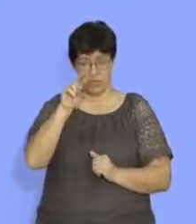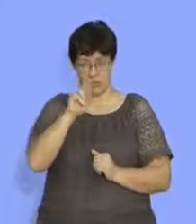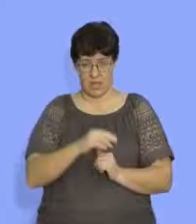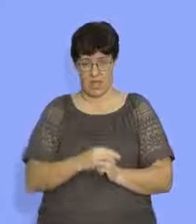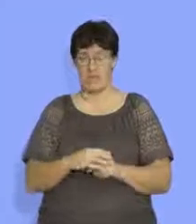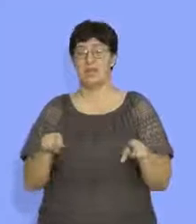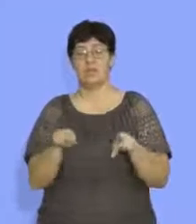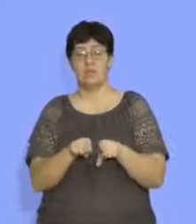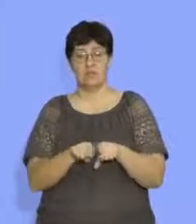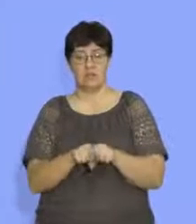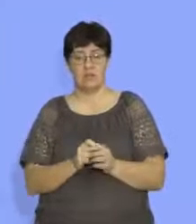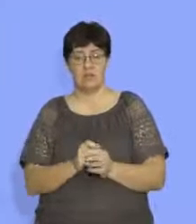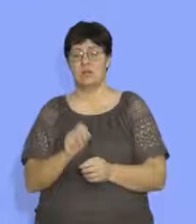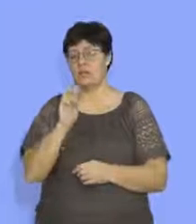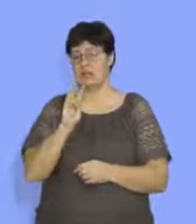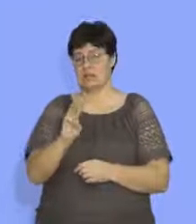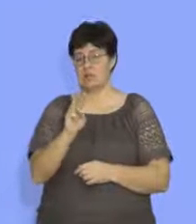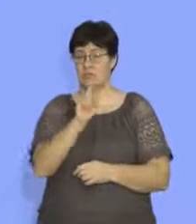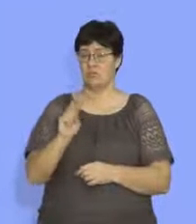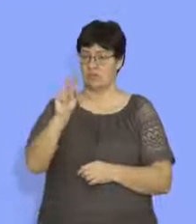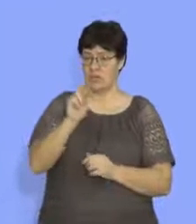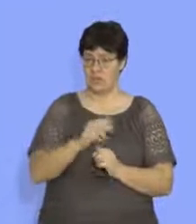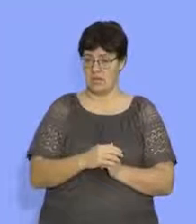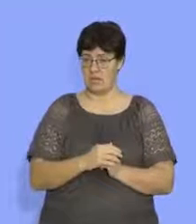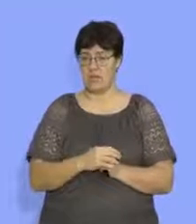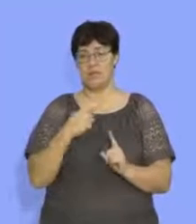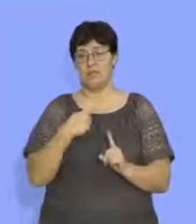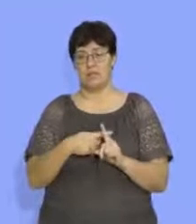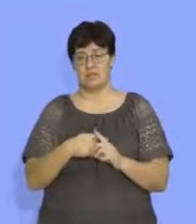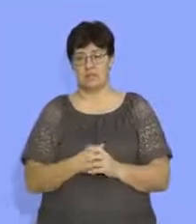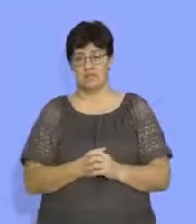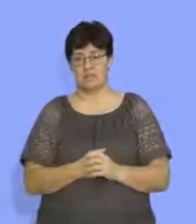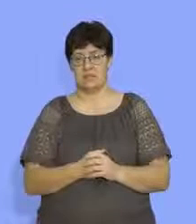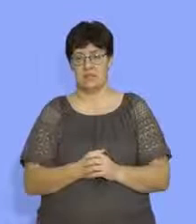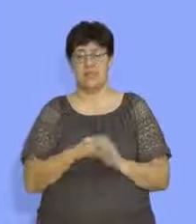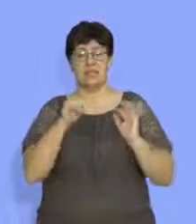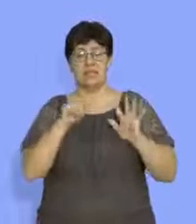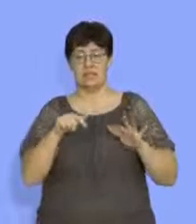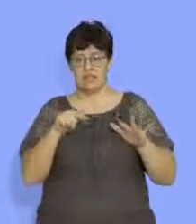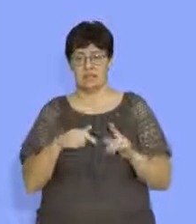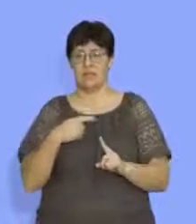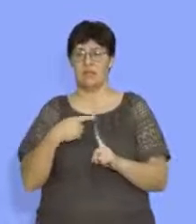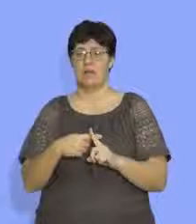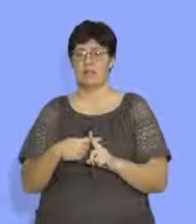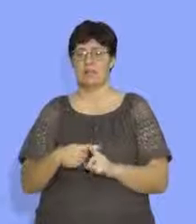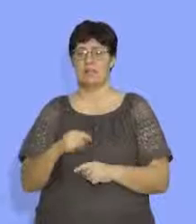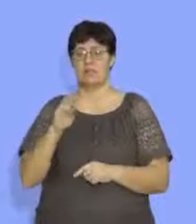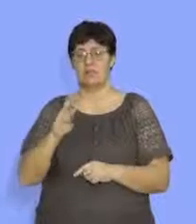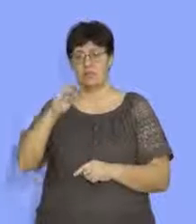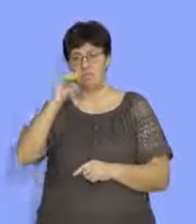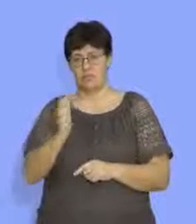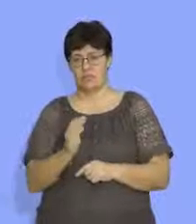squared is equals to w squared plus 17 plus the